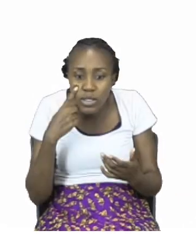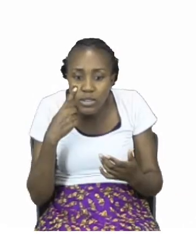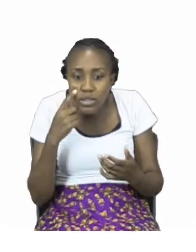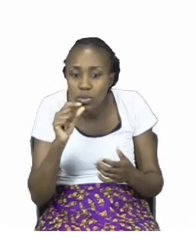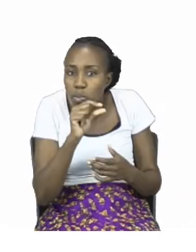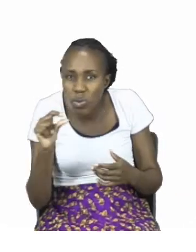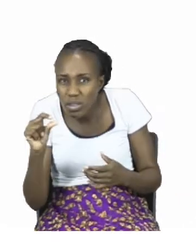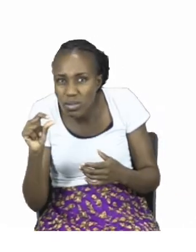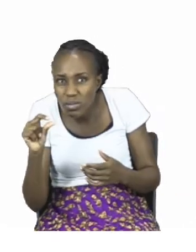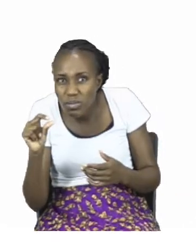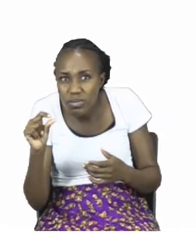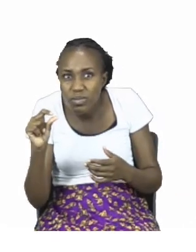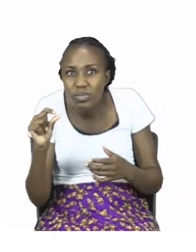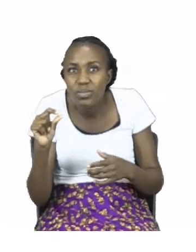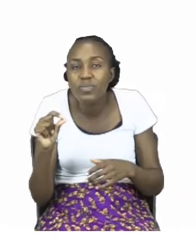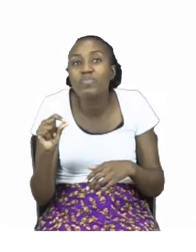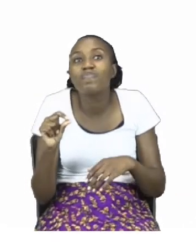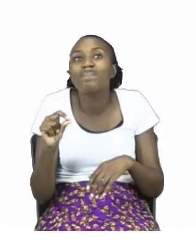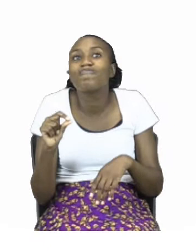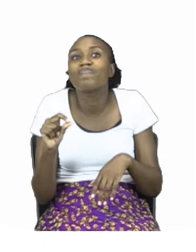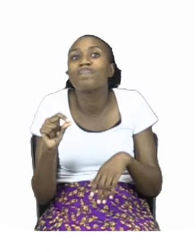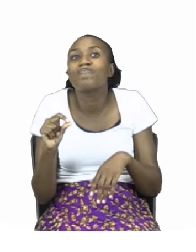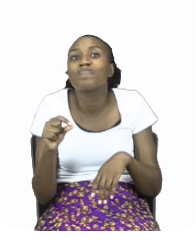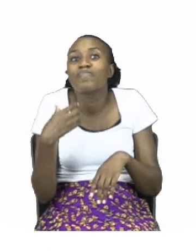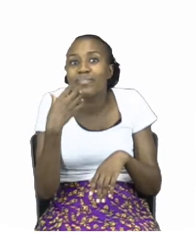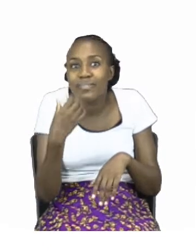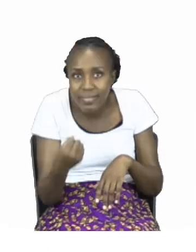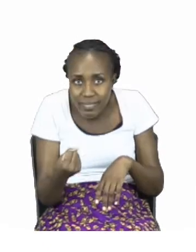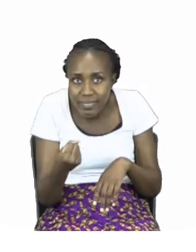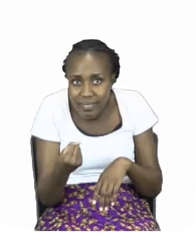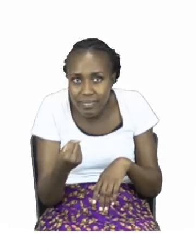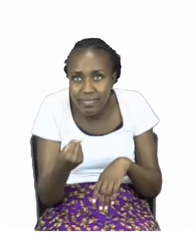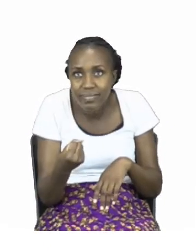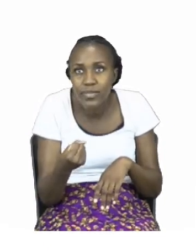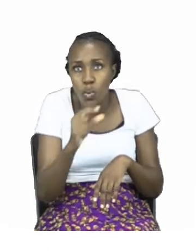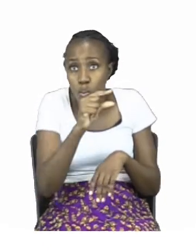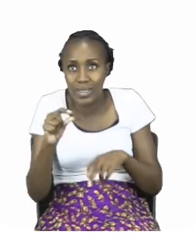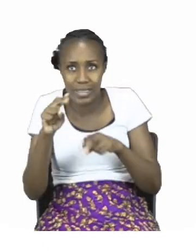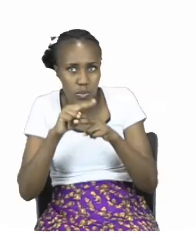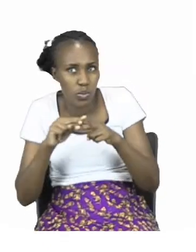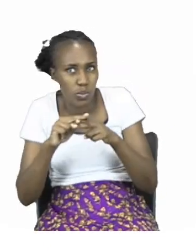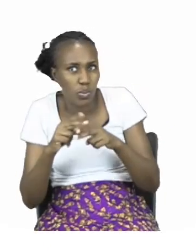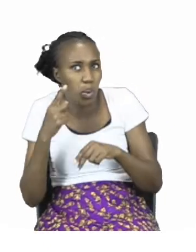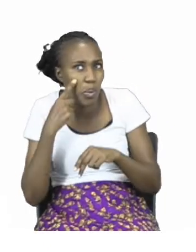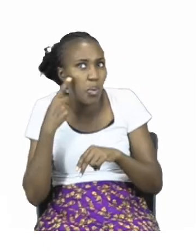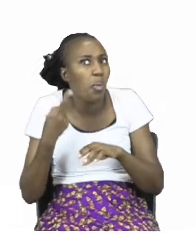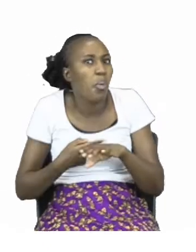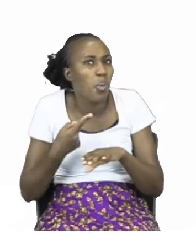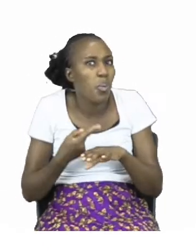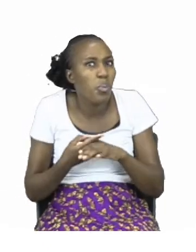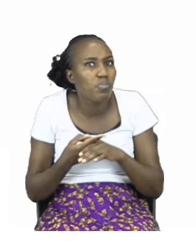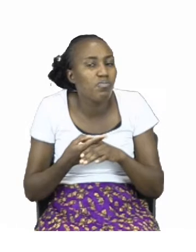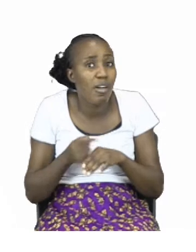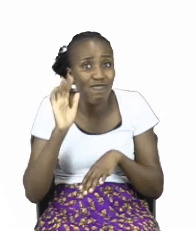words, our sight words. Today, we have our sight words that need our help. 5